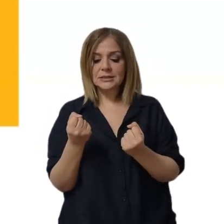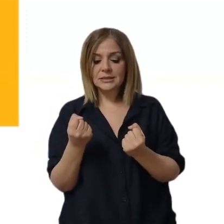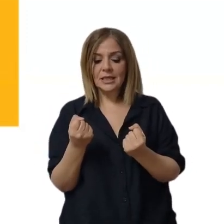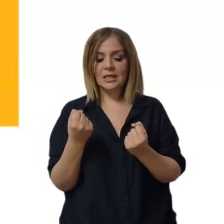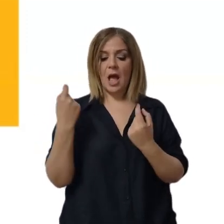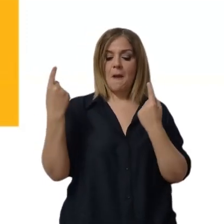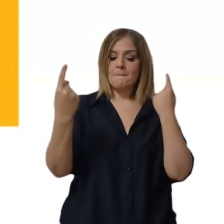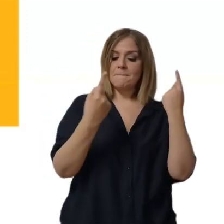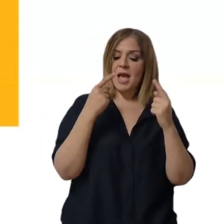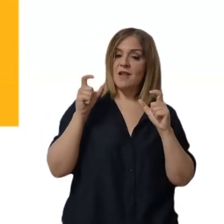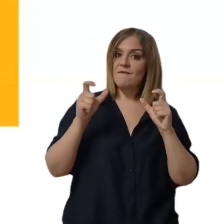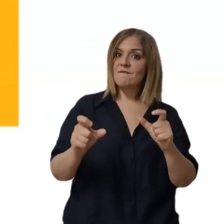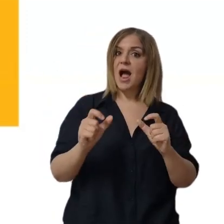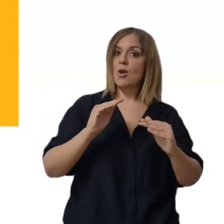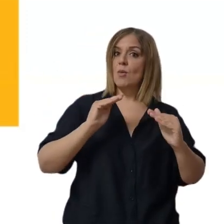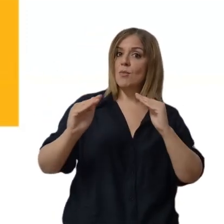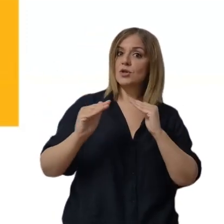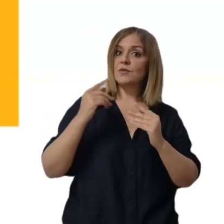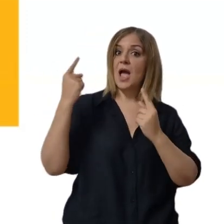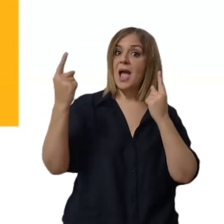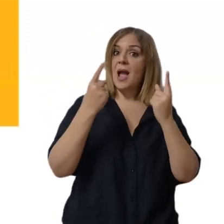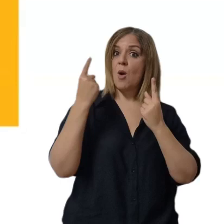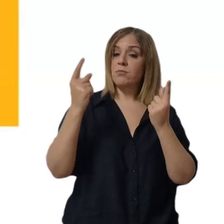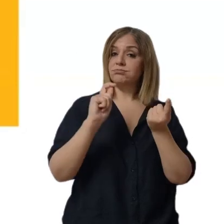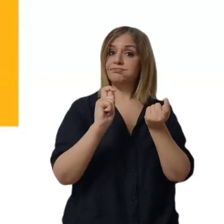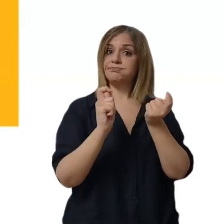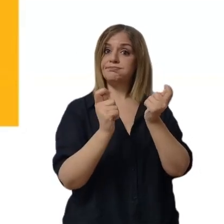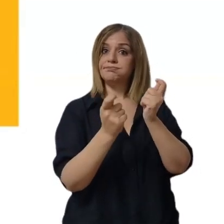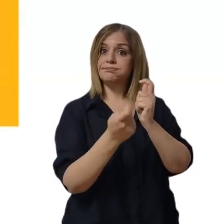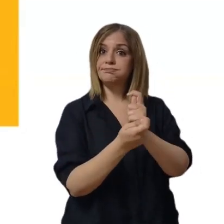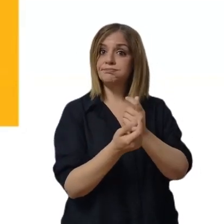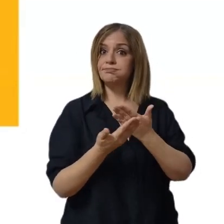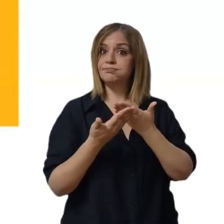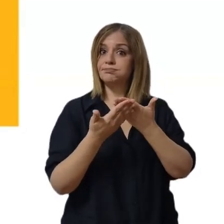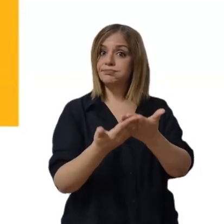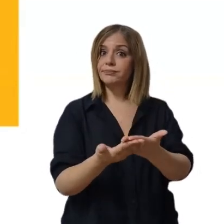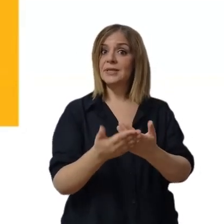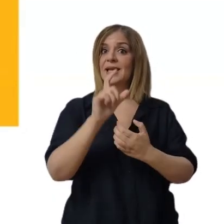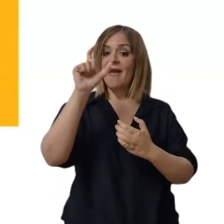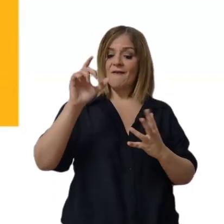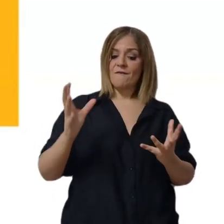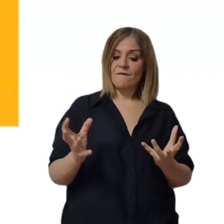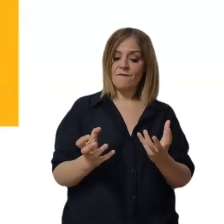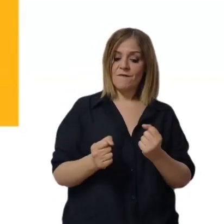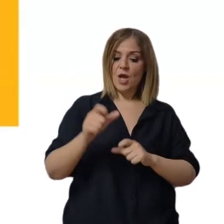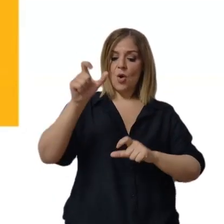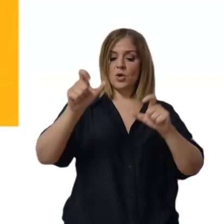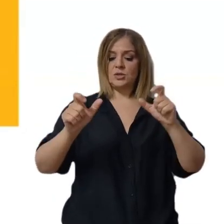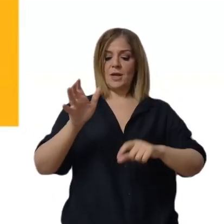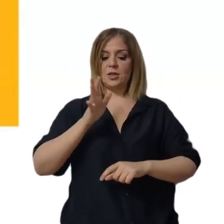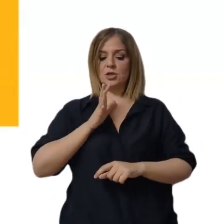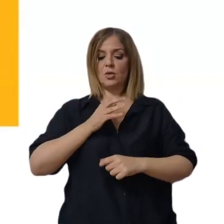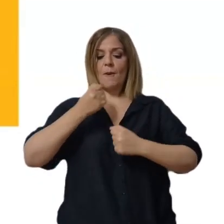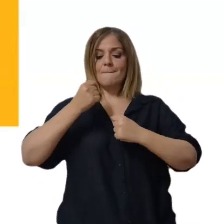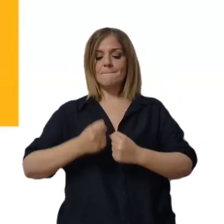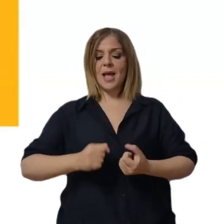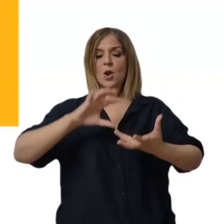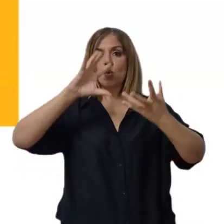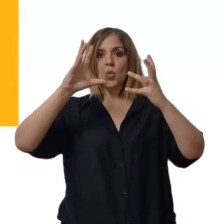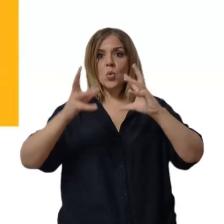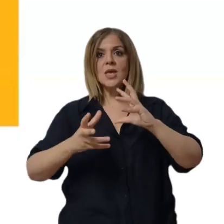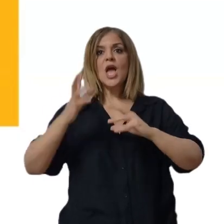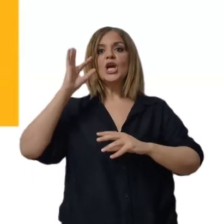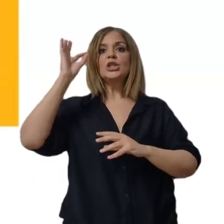the environment and the ecological transition, and sustain also people that live